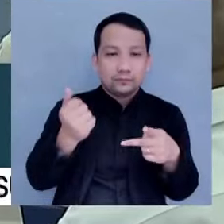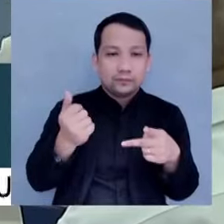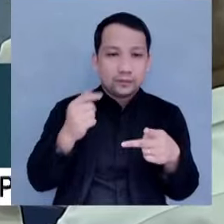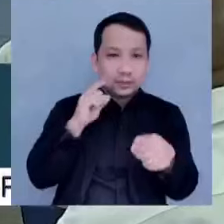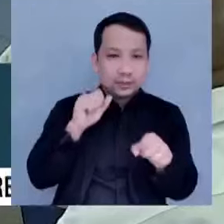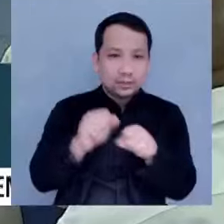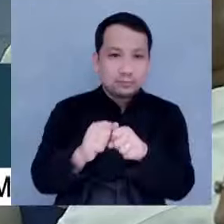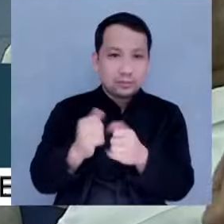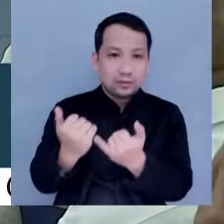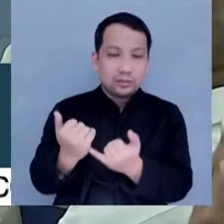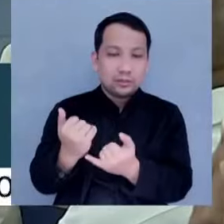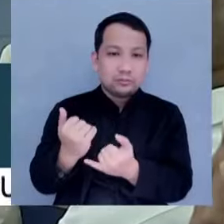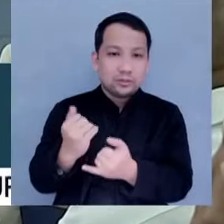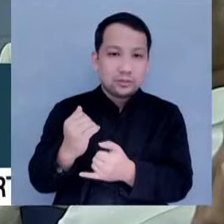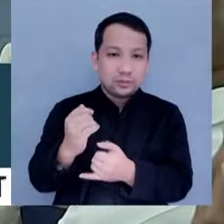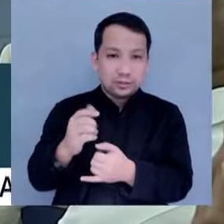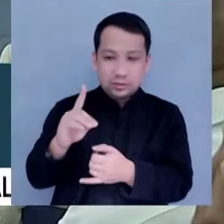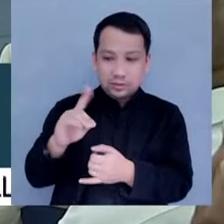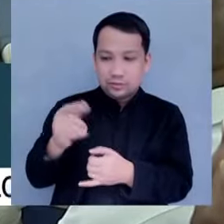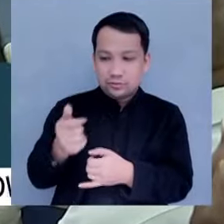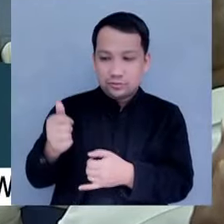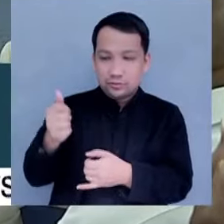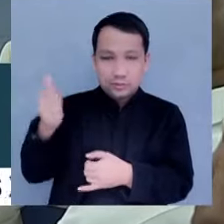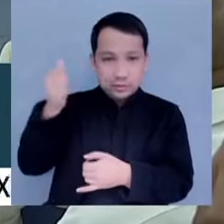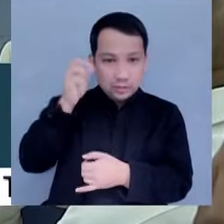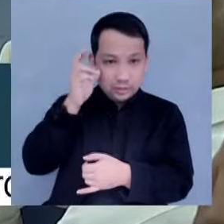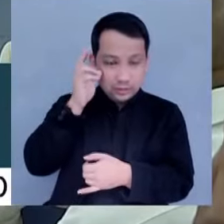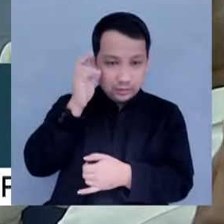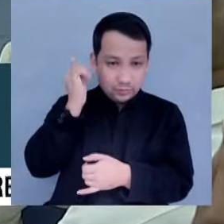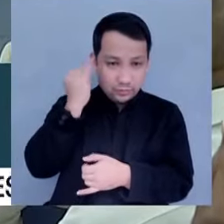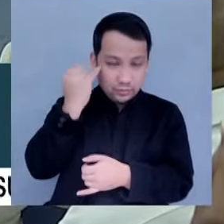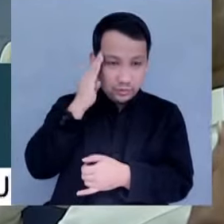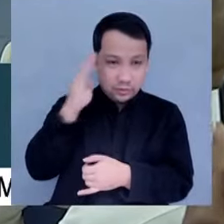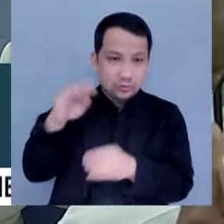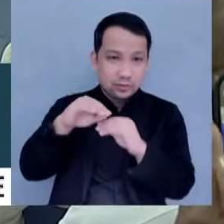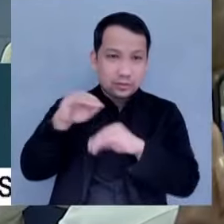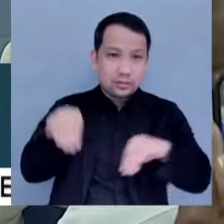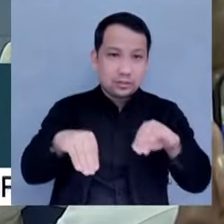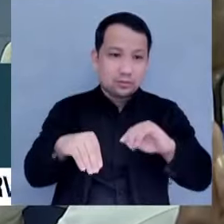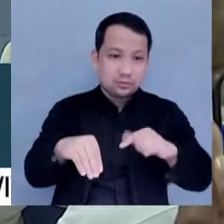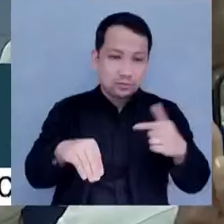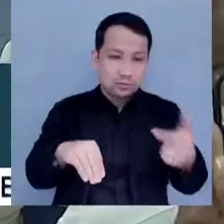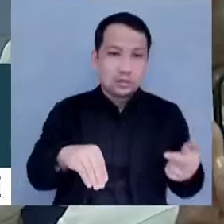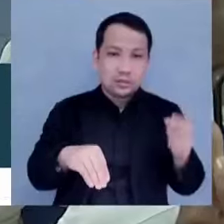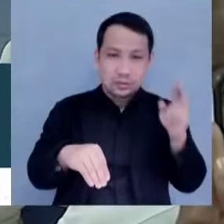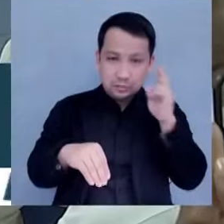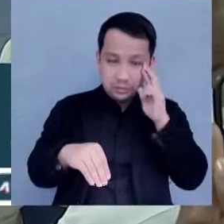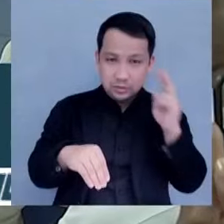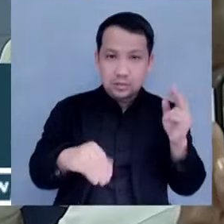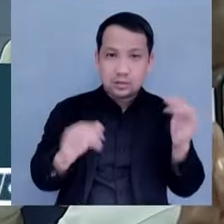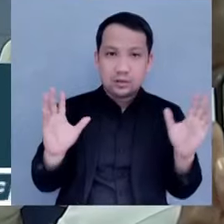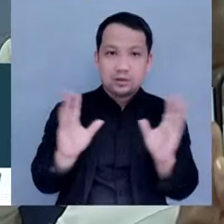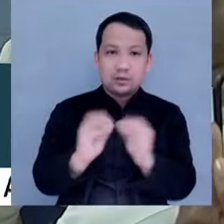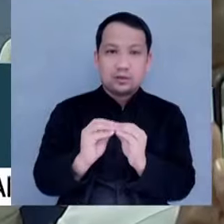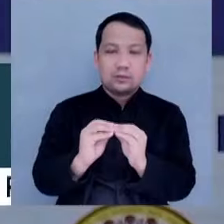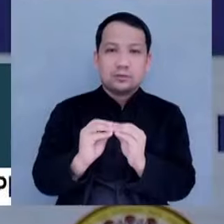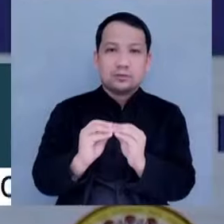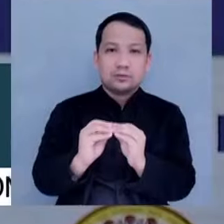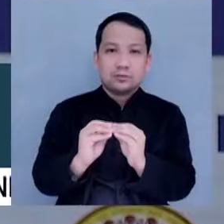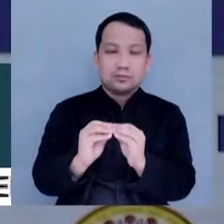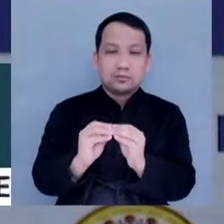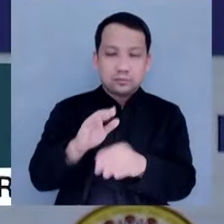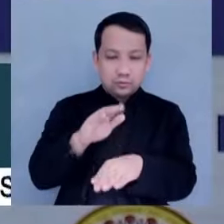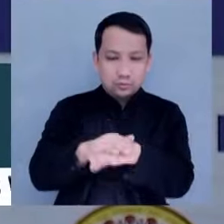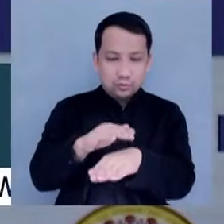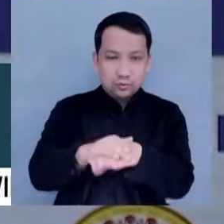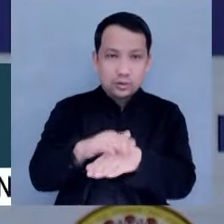Remulla, an elder sibling, is serving as the head of the Department of Justice. Meantime, Remulla said he had already called and warned the